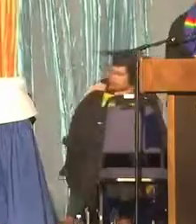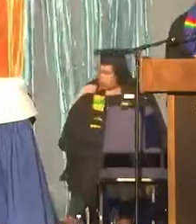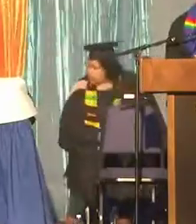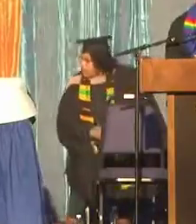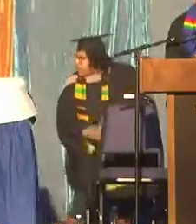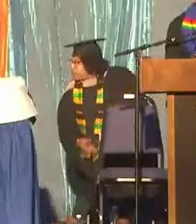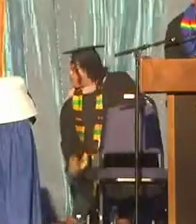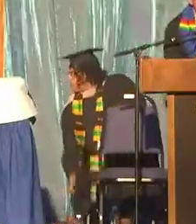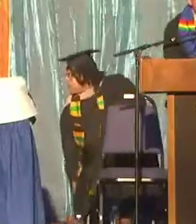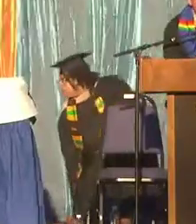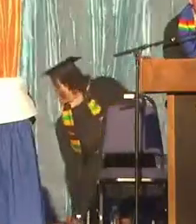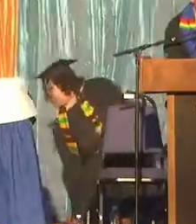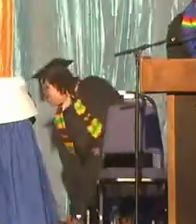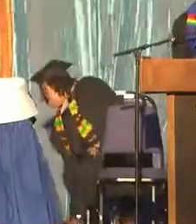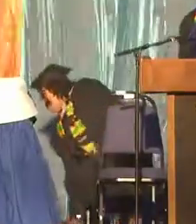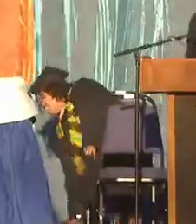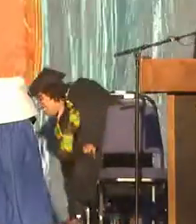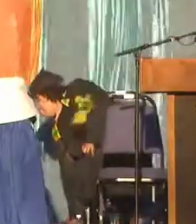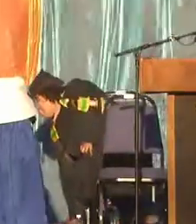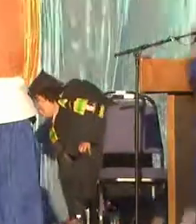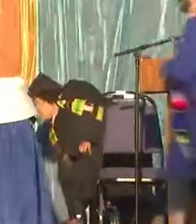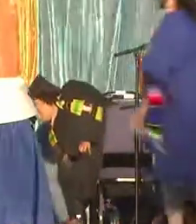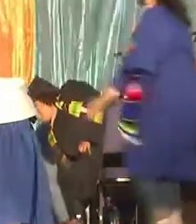Farah Brandy, with honors.